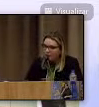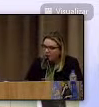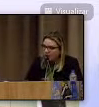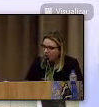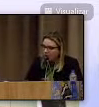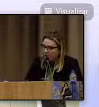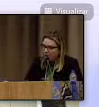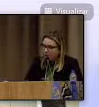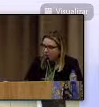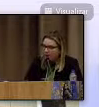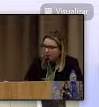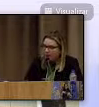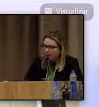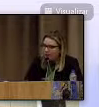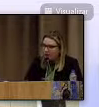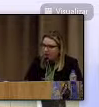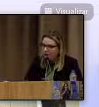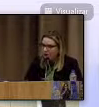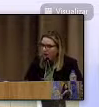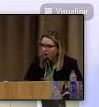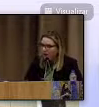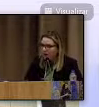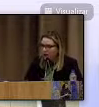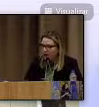They needed oxygen.